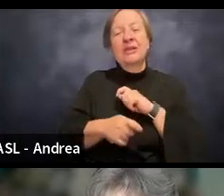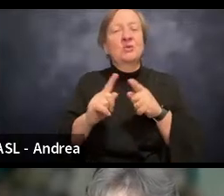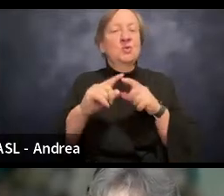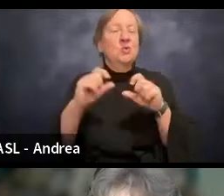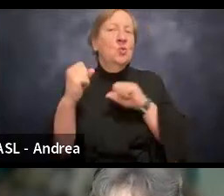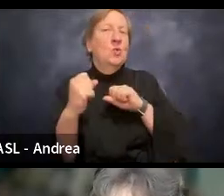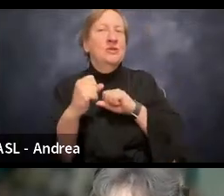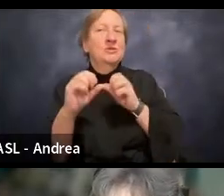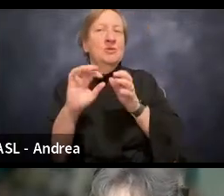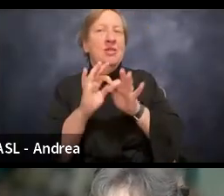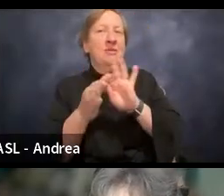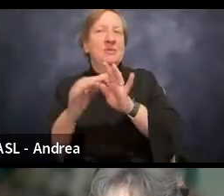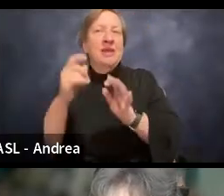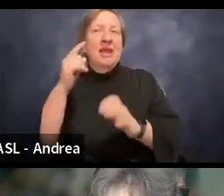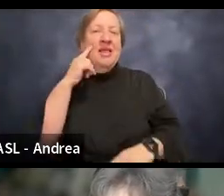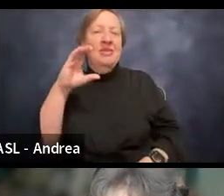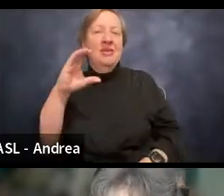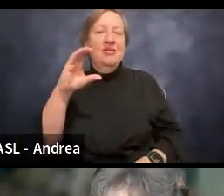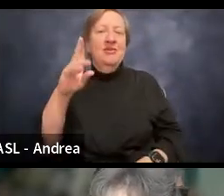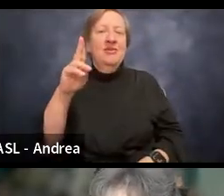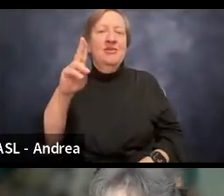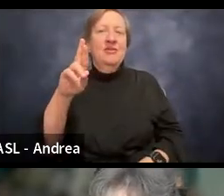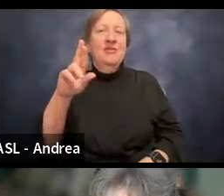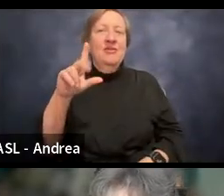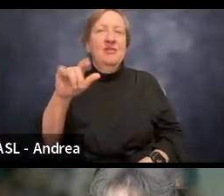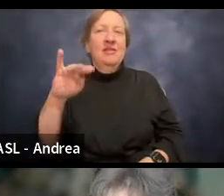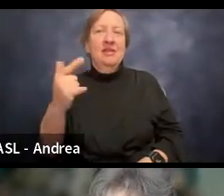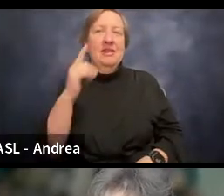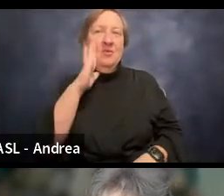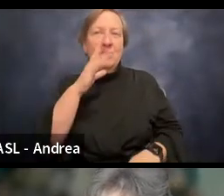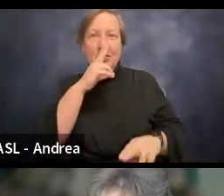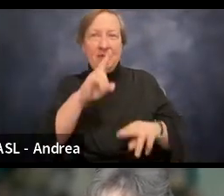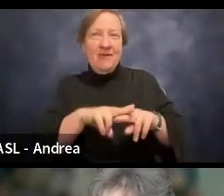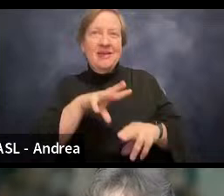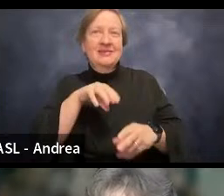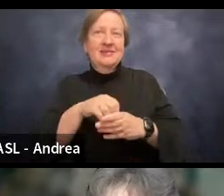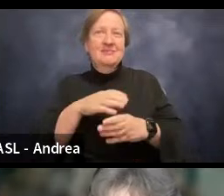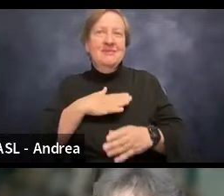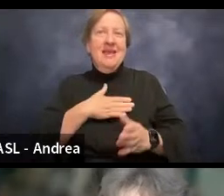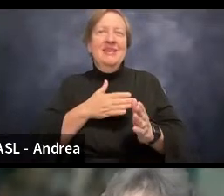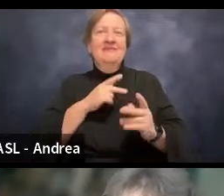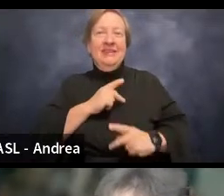I think curling would be fun. And it's actually within the realm of my physical skill possibility.